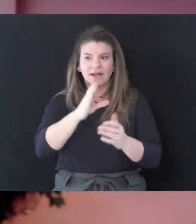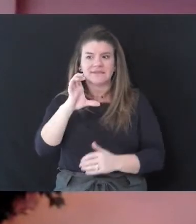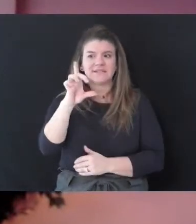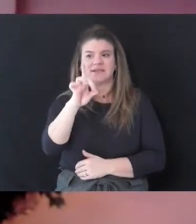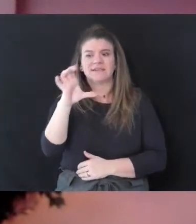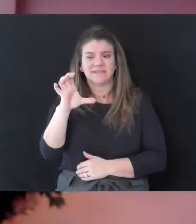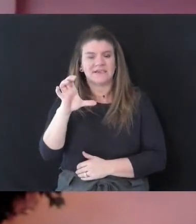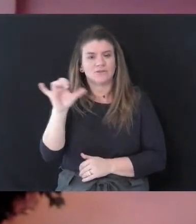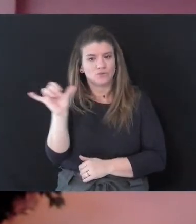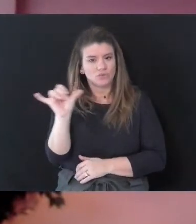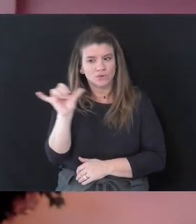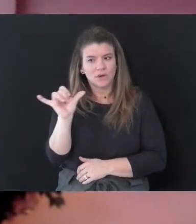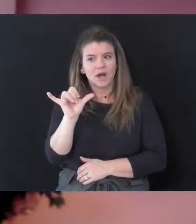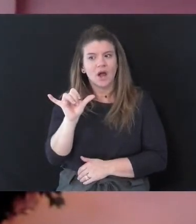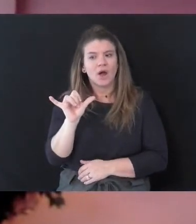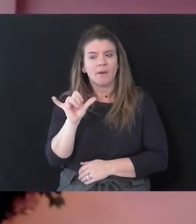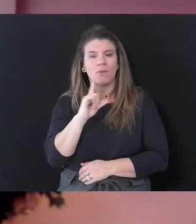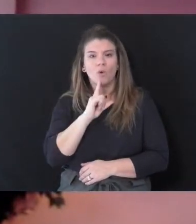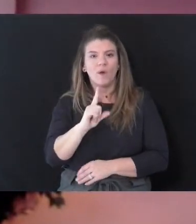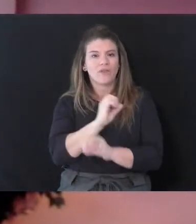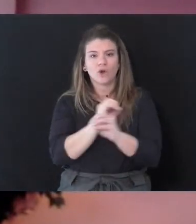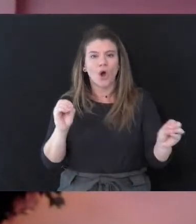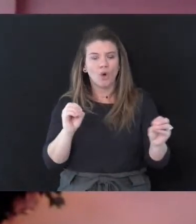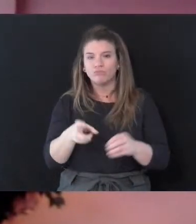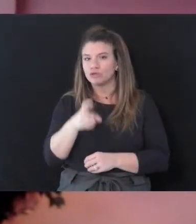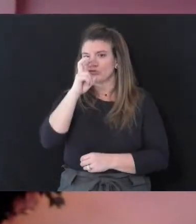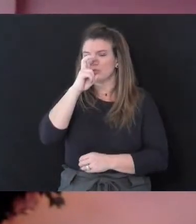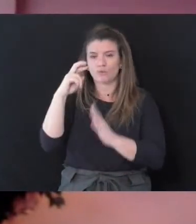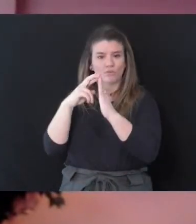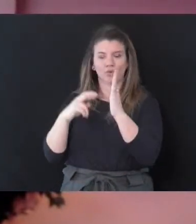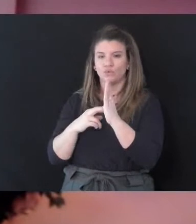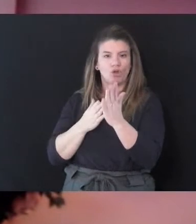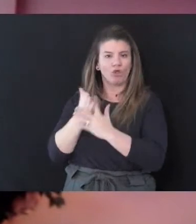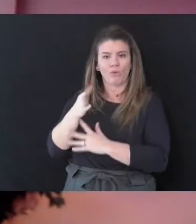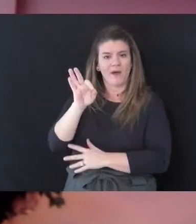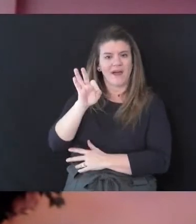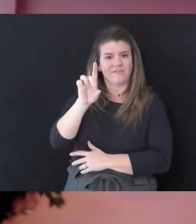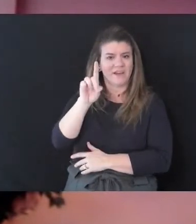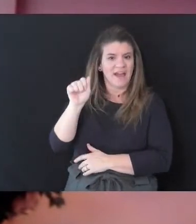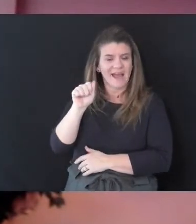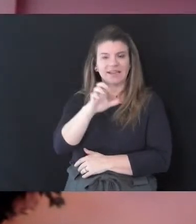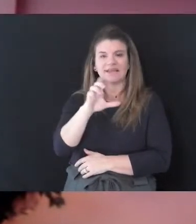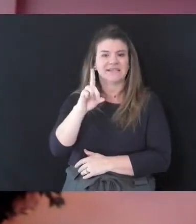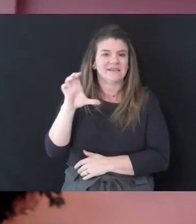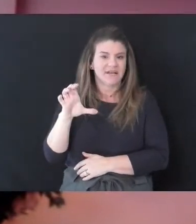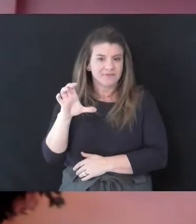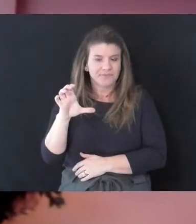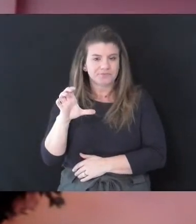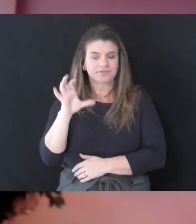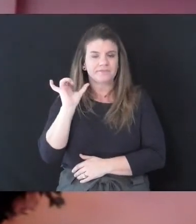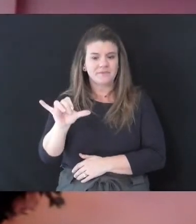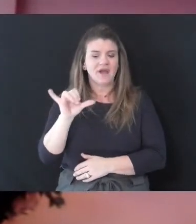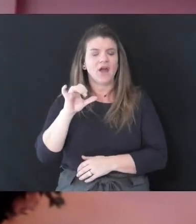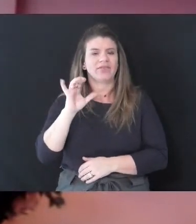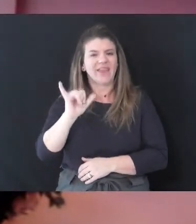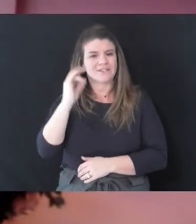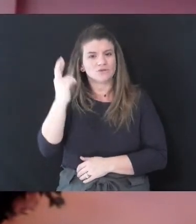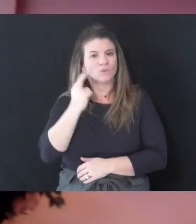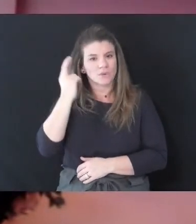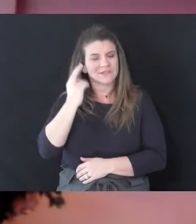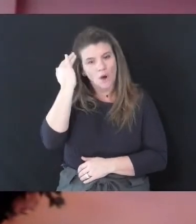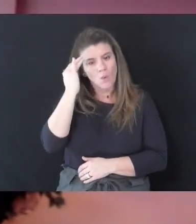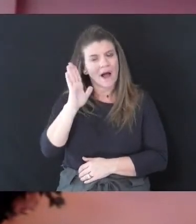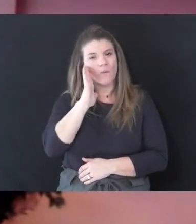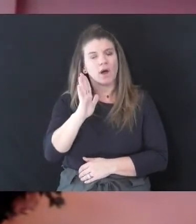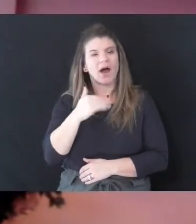Disease Control. But with no restrictions by the FDA or the CDC, then that's the reason why we